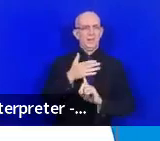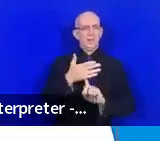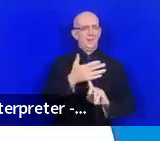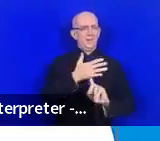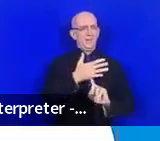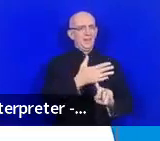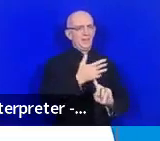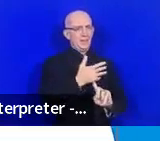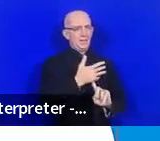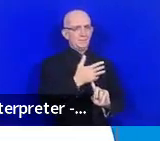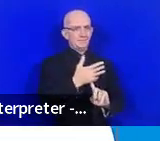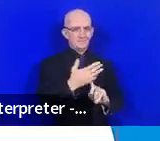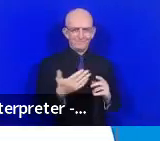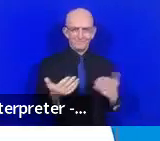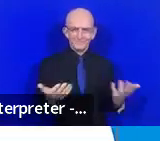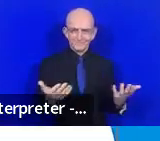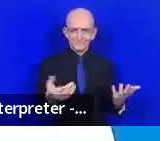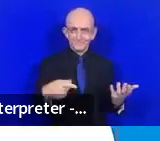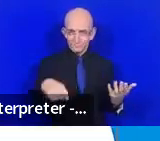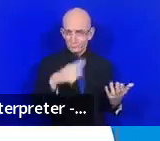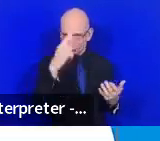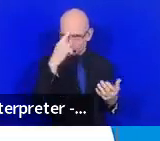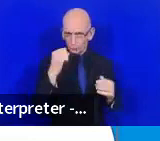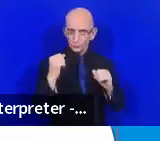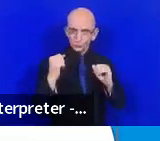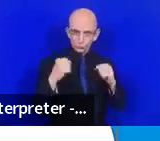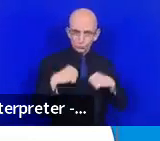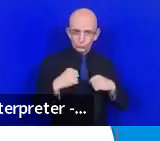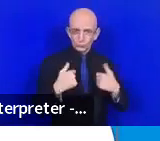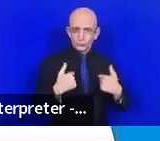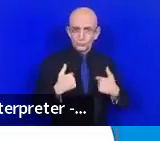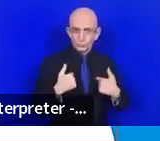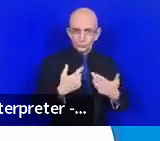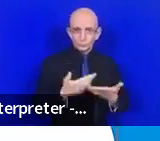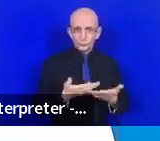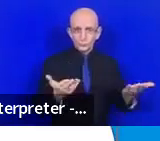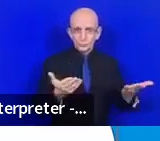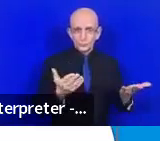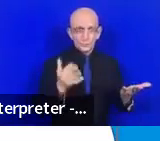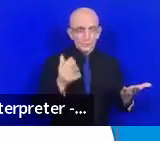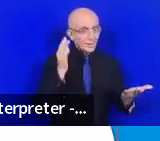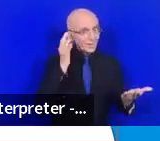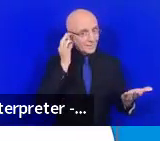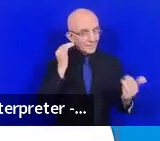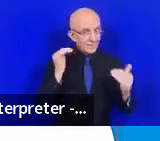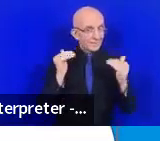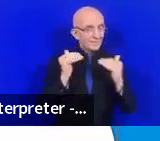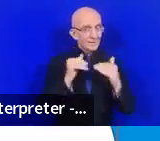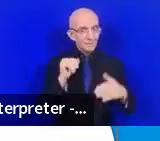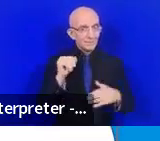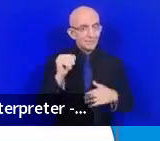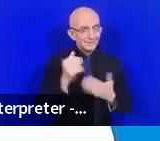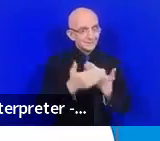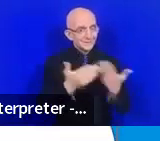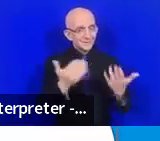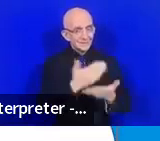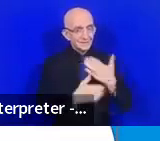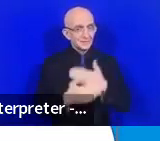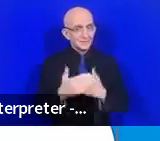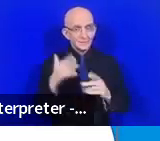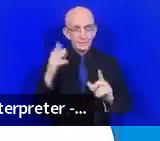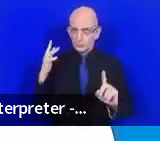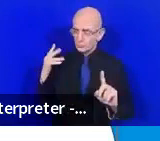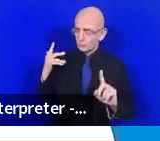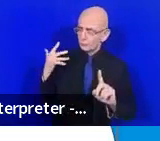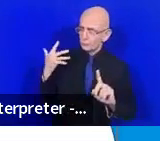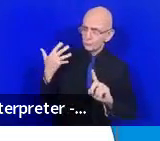that feminists with disabilities have experienced barriers over the years in